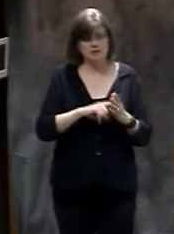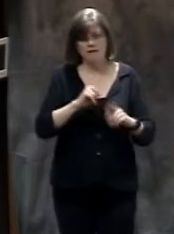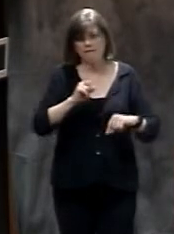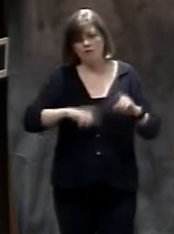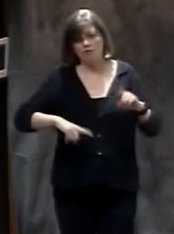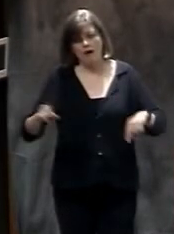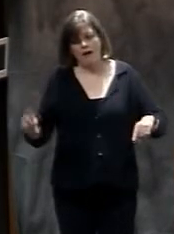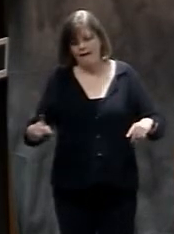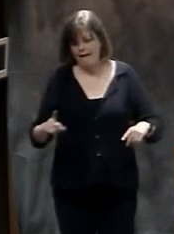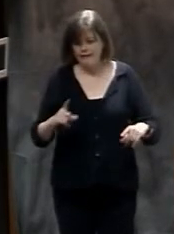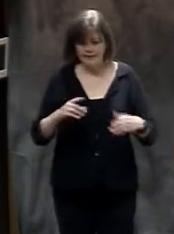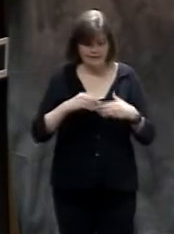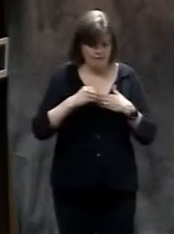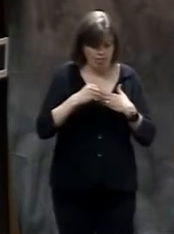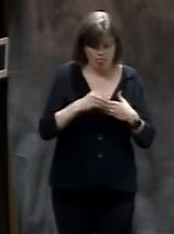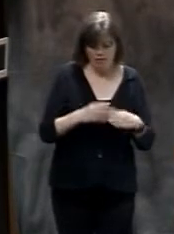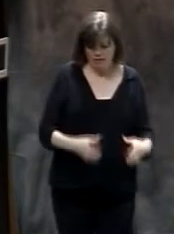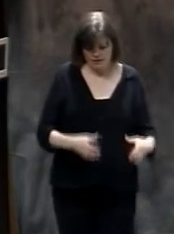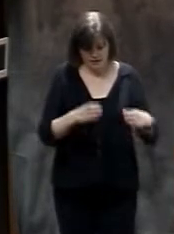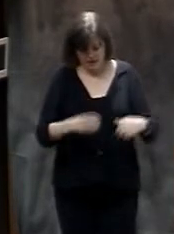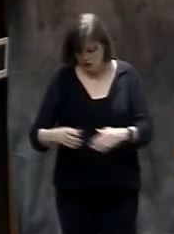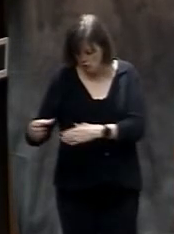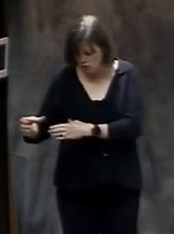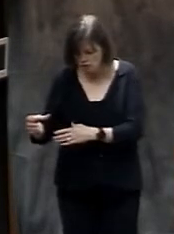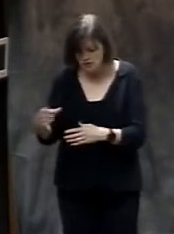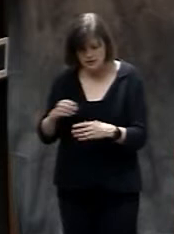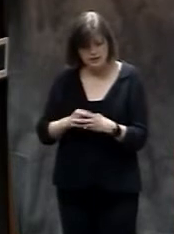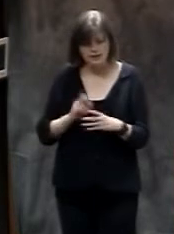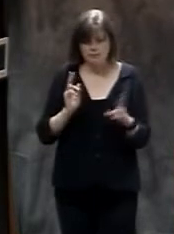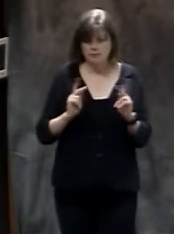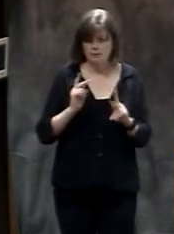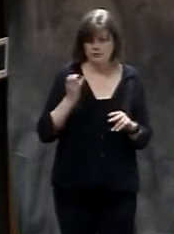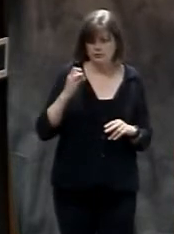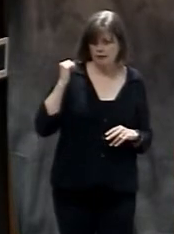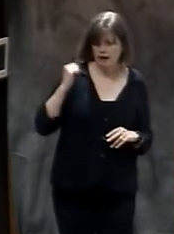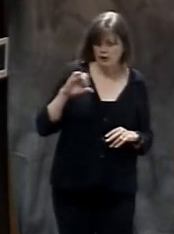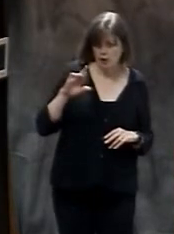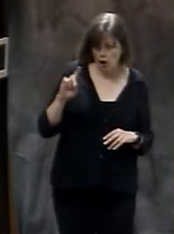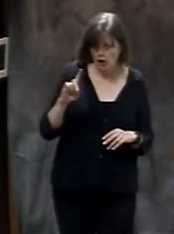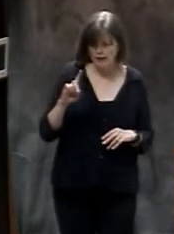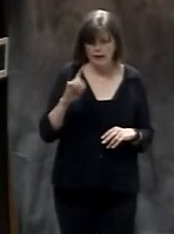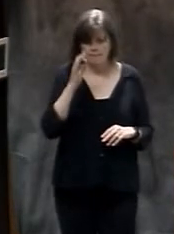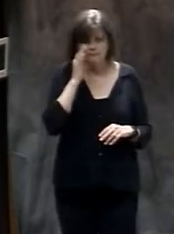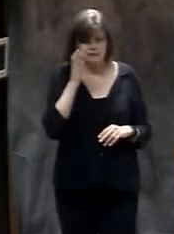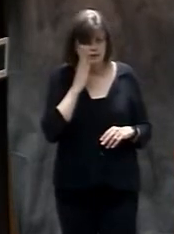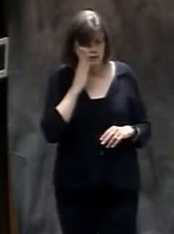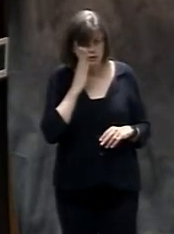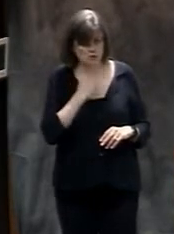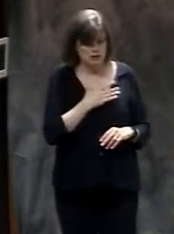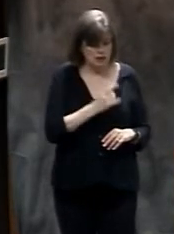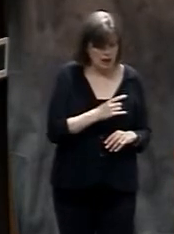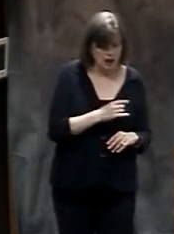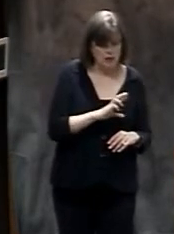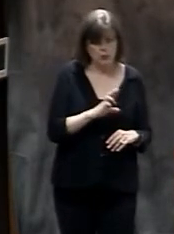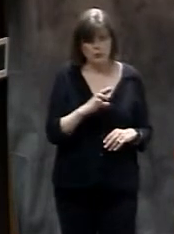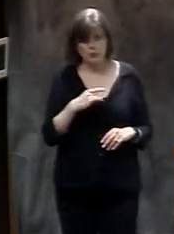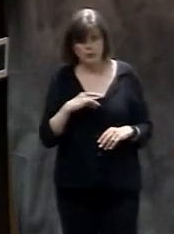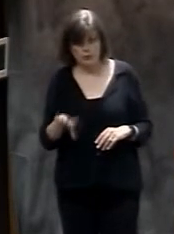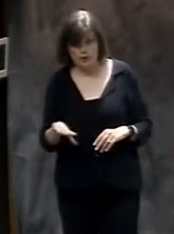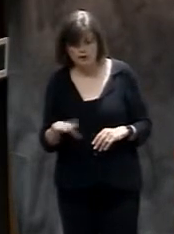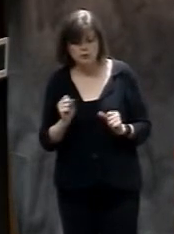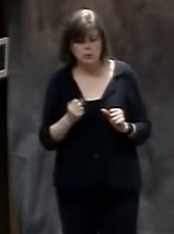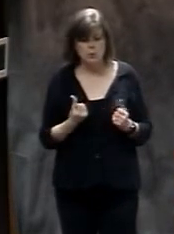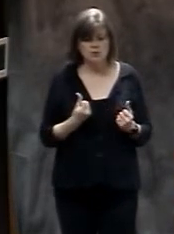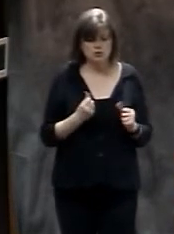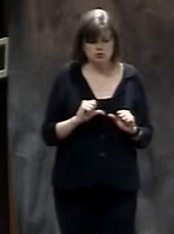we find in people's backyards that mosquitoes breed in. And there are certain ones that they seem to prefer and others that they don't. And so we set out to